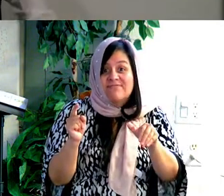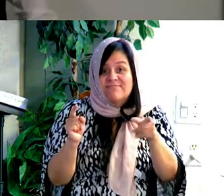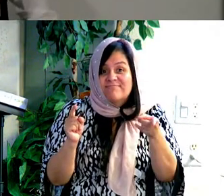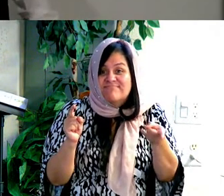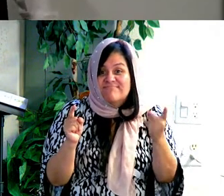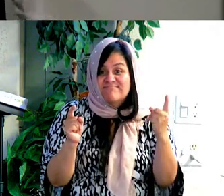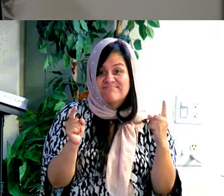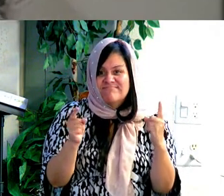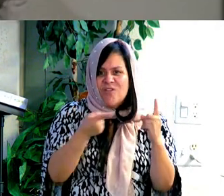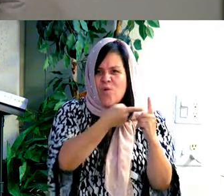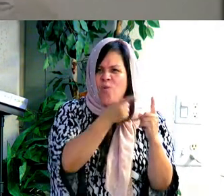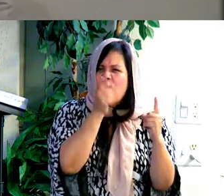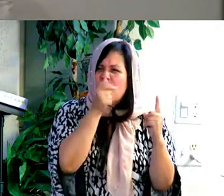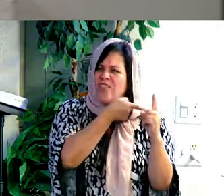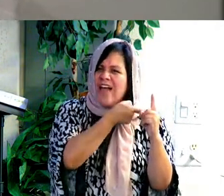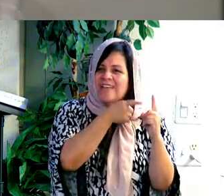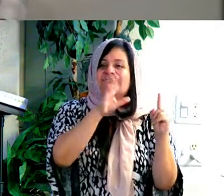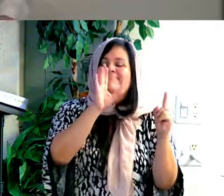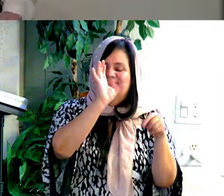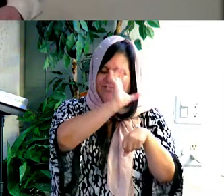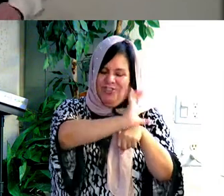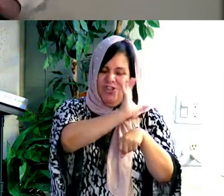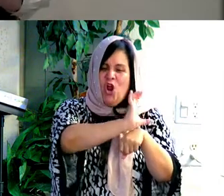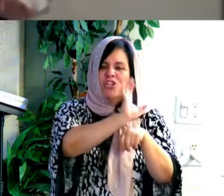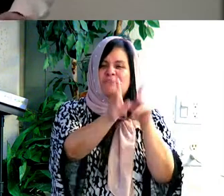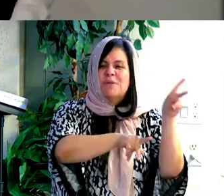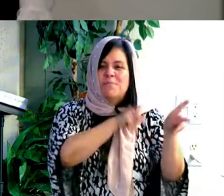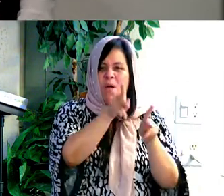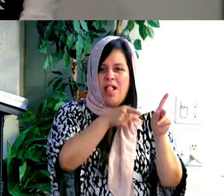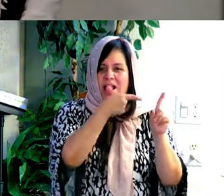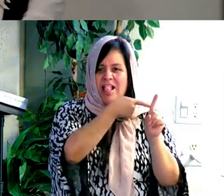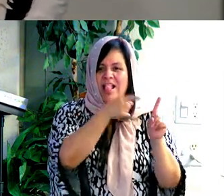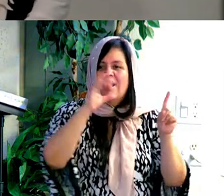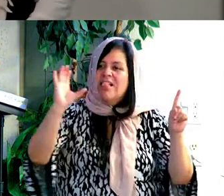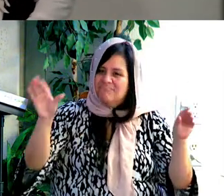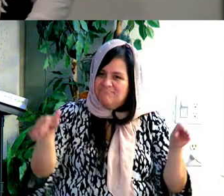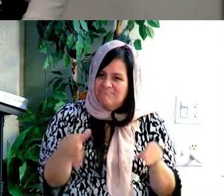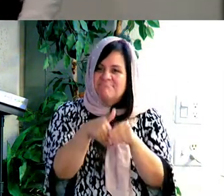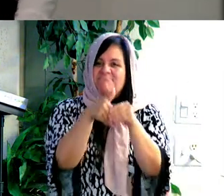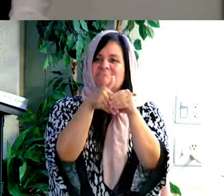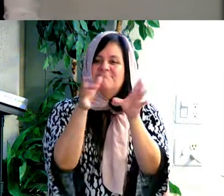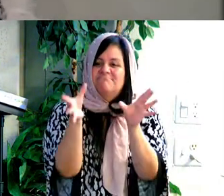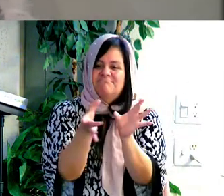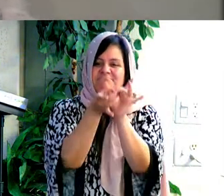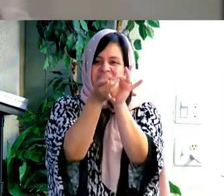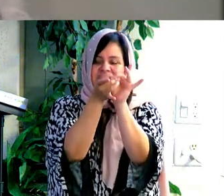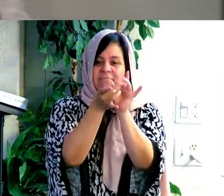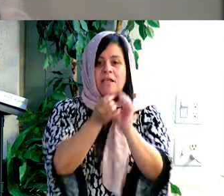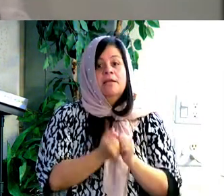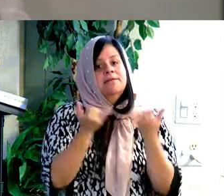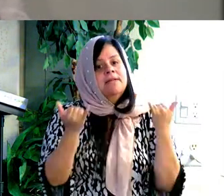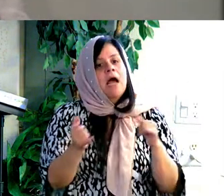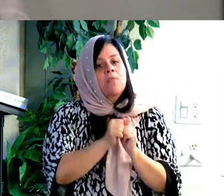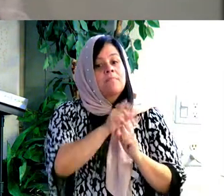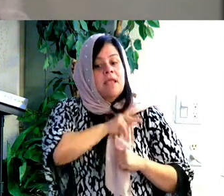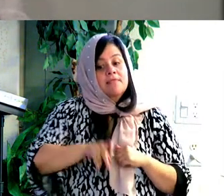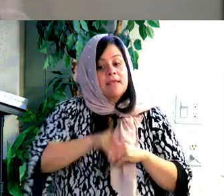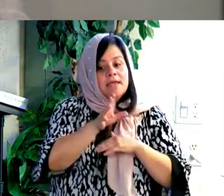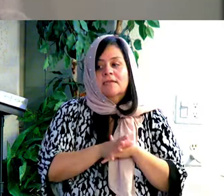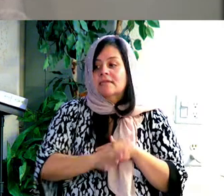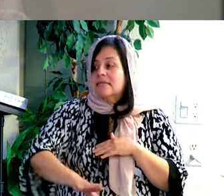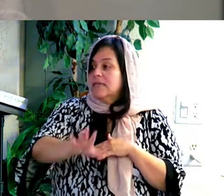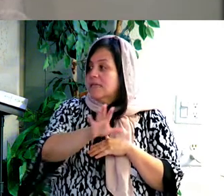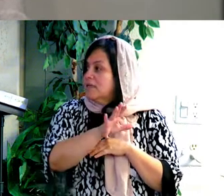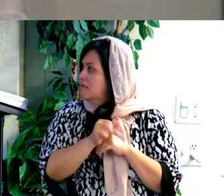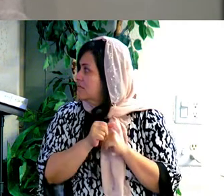the, the, the kingdom of God is like a king. Que el reino de Dios es como un rey. Who prepared a